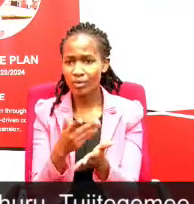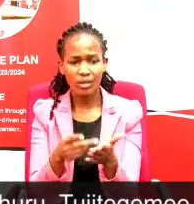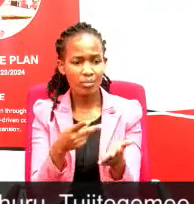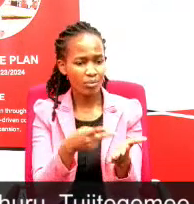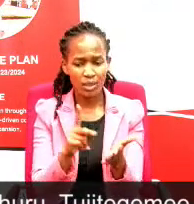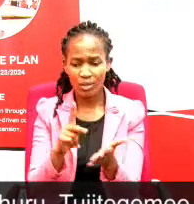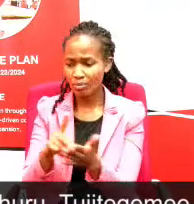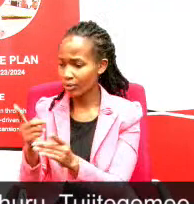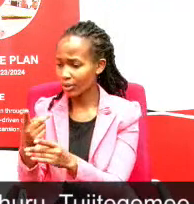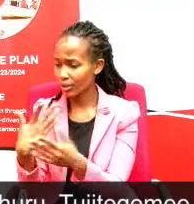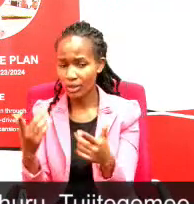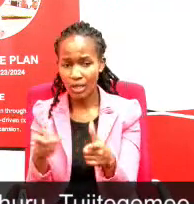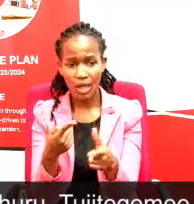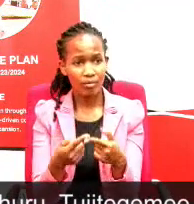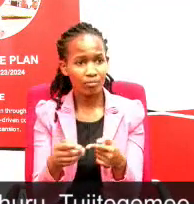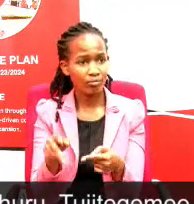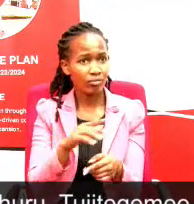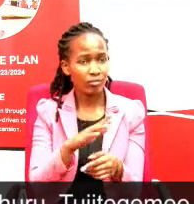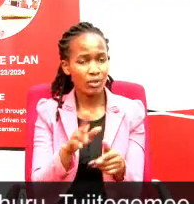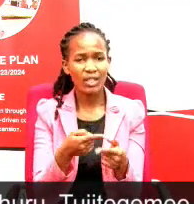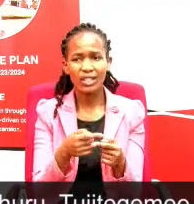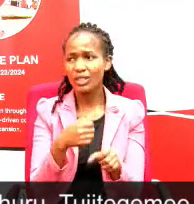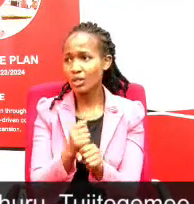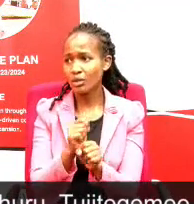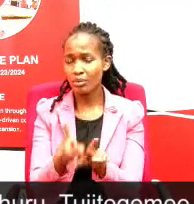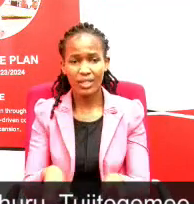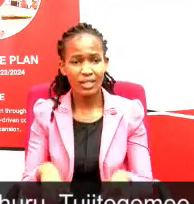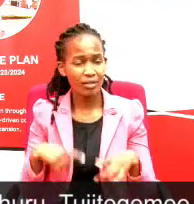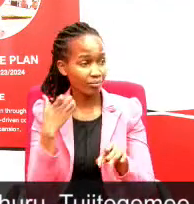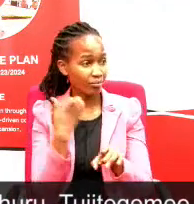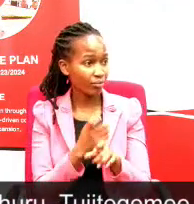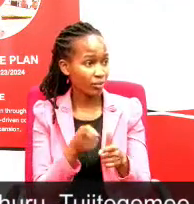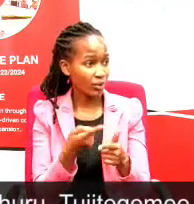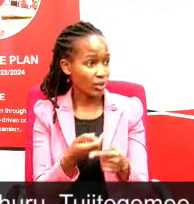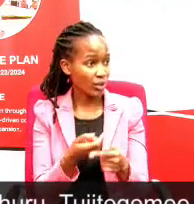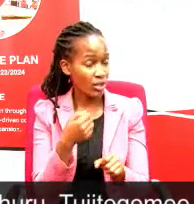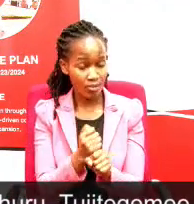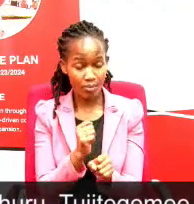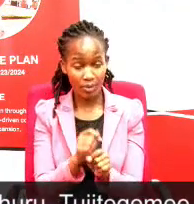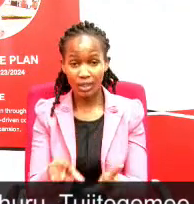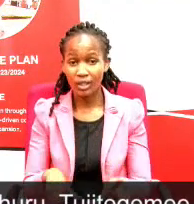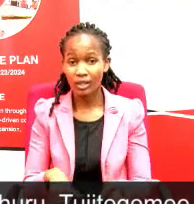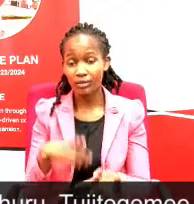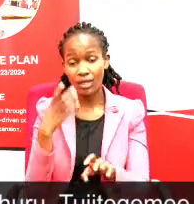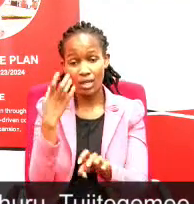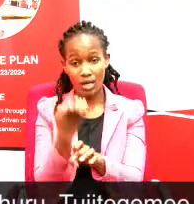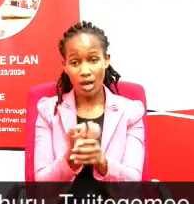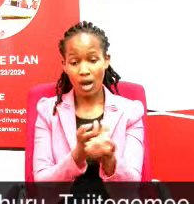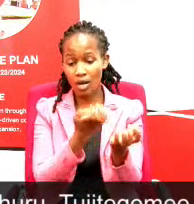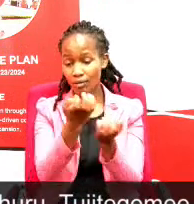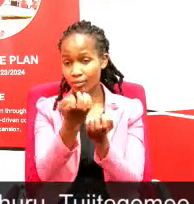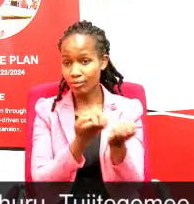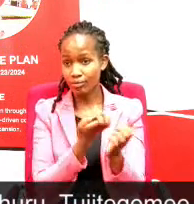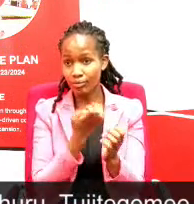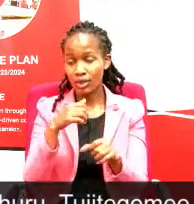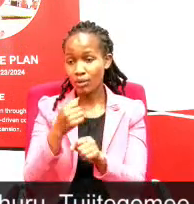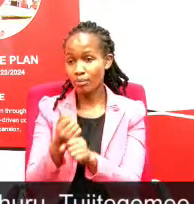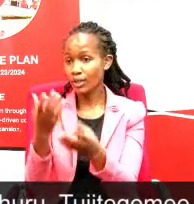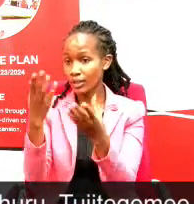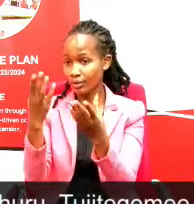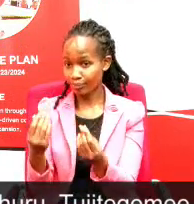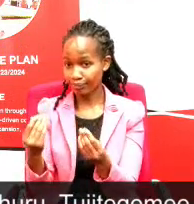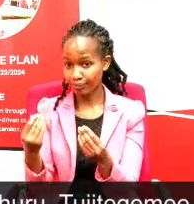there, everywhere. It just complicates life, which makes it very difficult for business. So it's simplicity across the